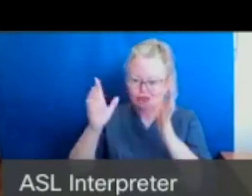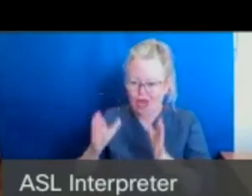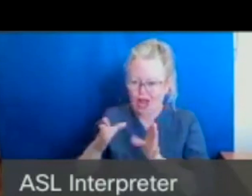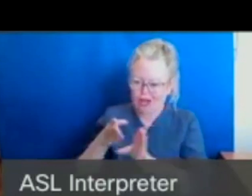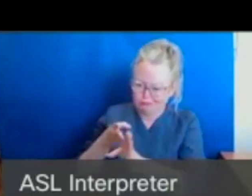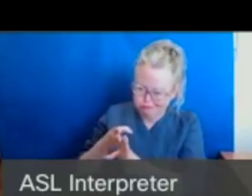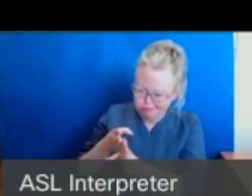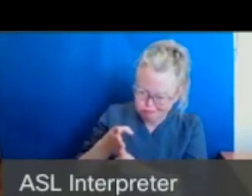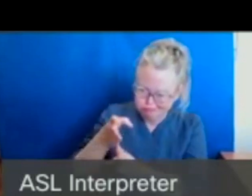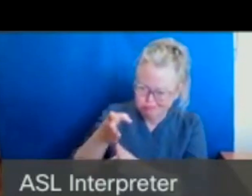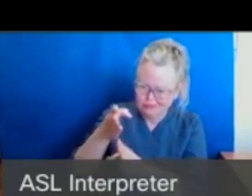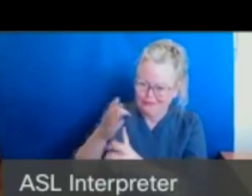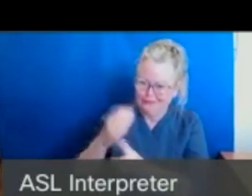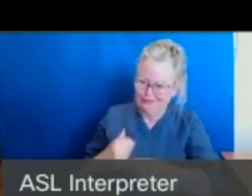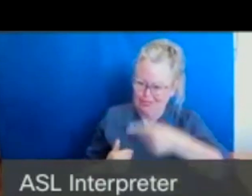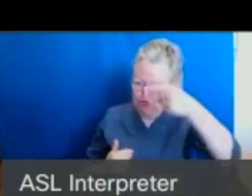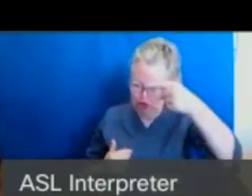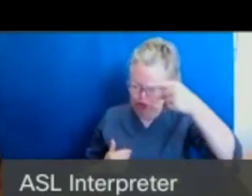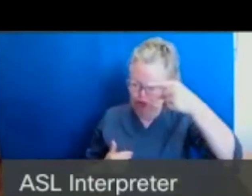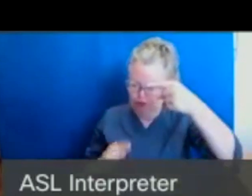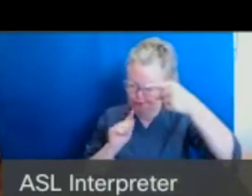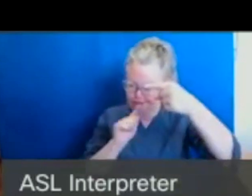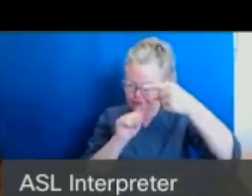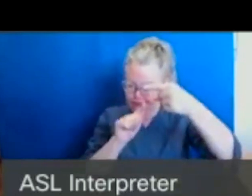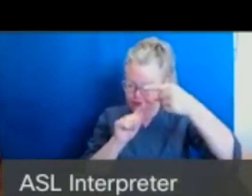foundation, if you may, of the